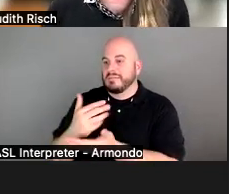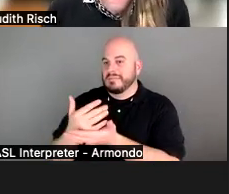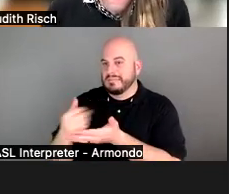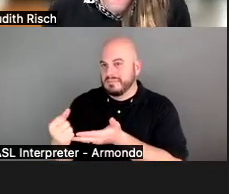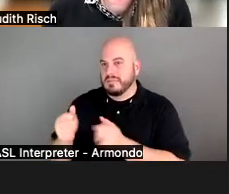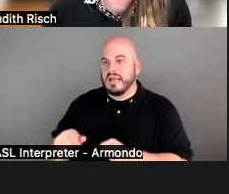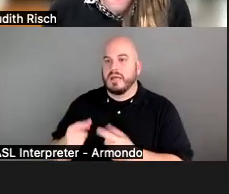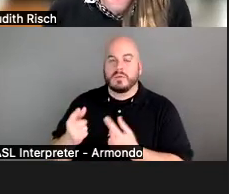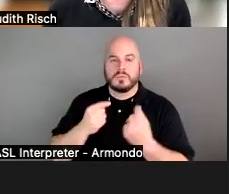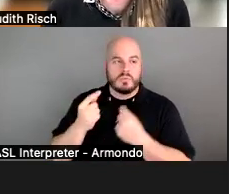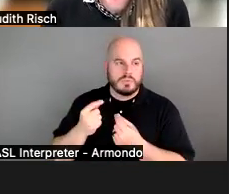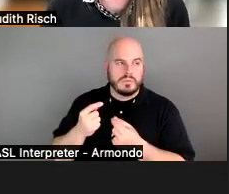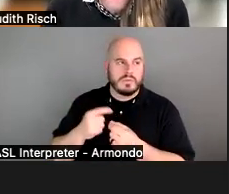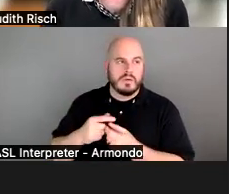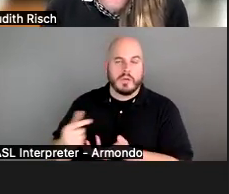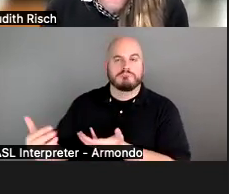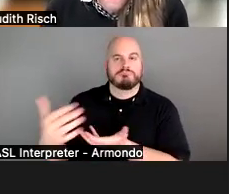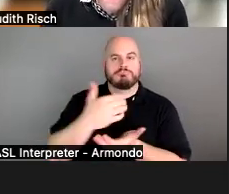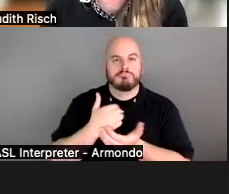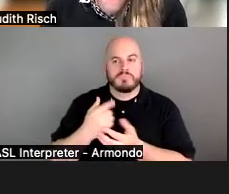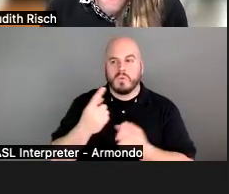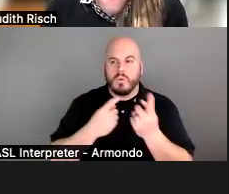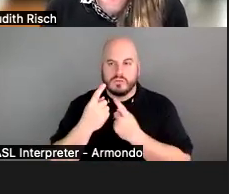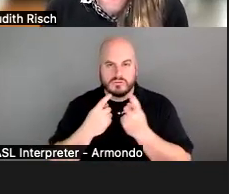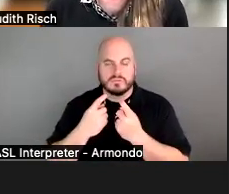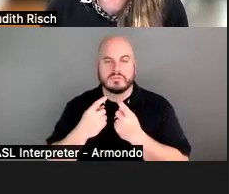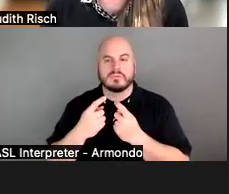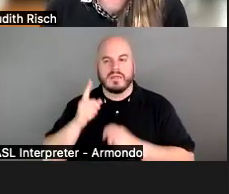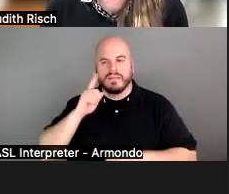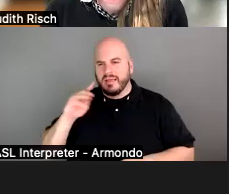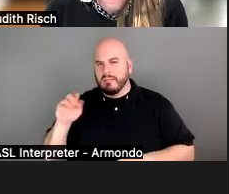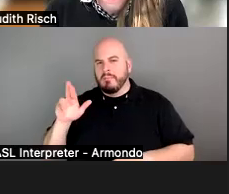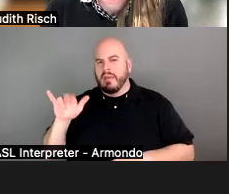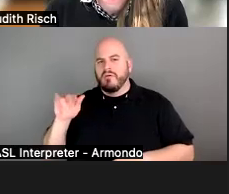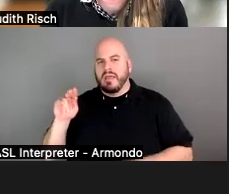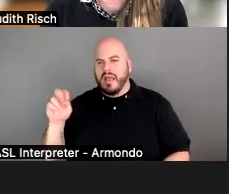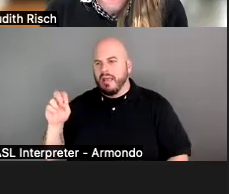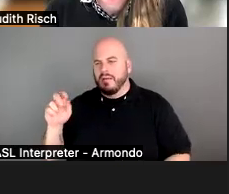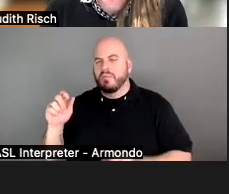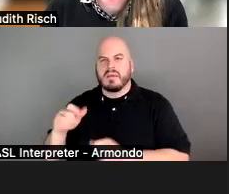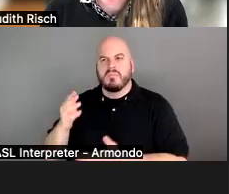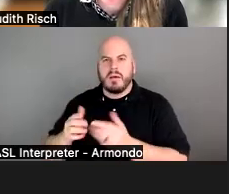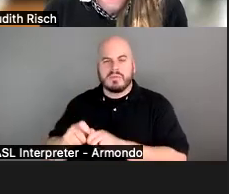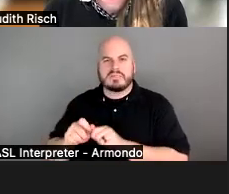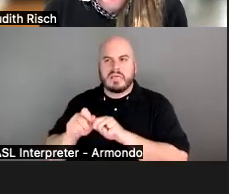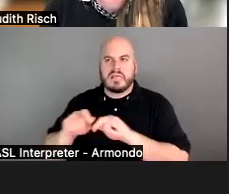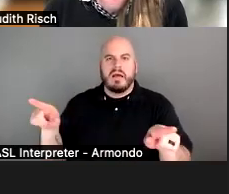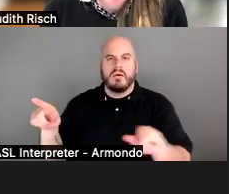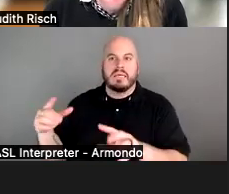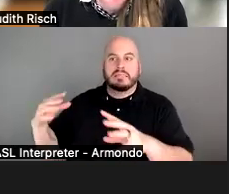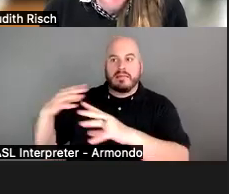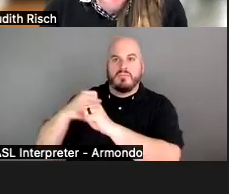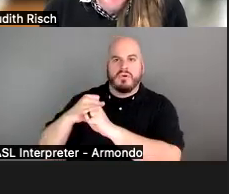what we can do is we can also curate the Q&A, and I think, Marianne, we might be able to send out a summary of Q&A